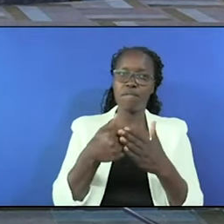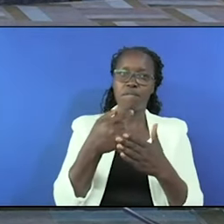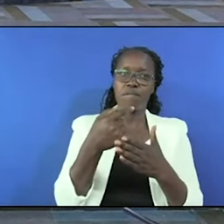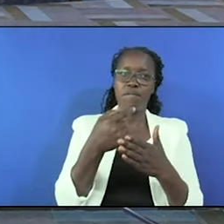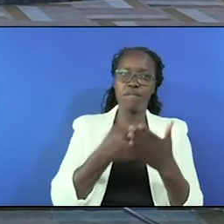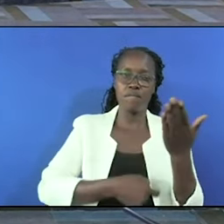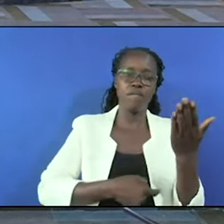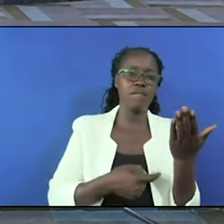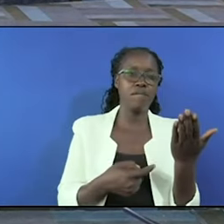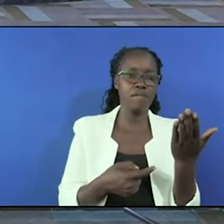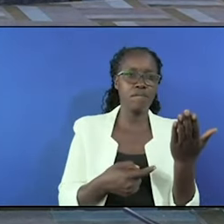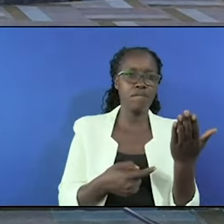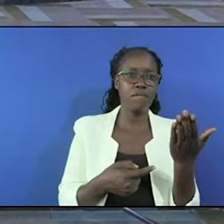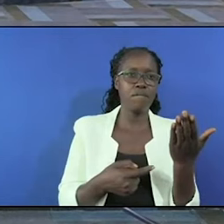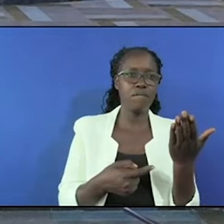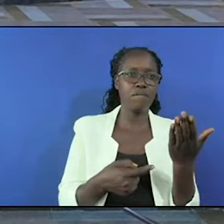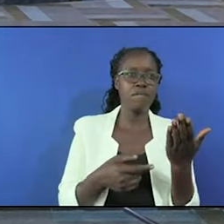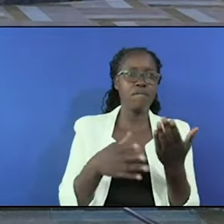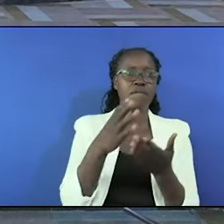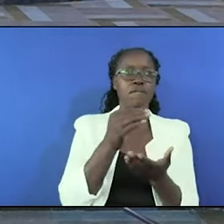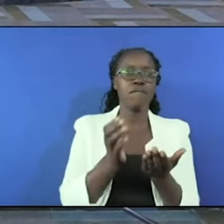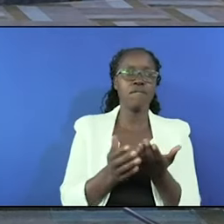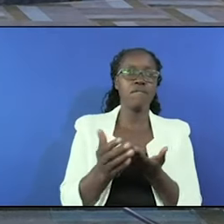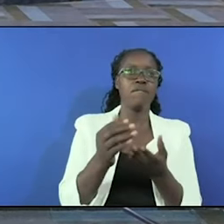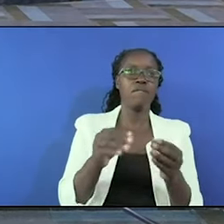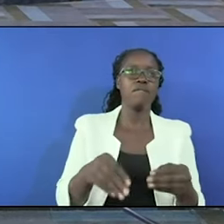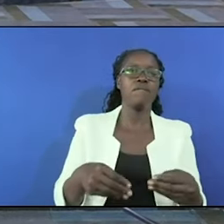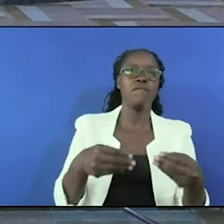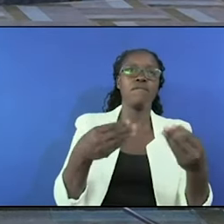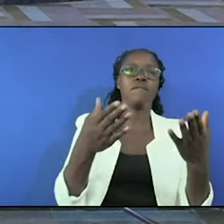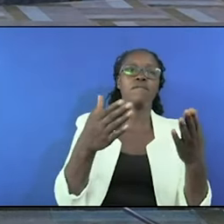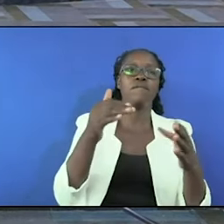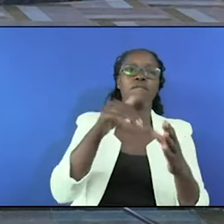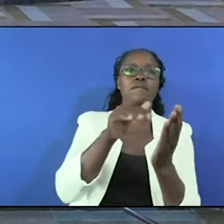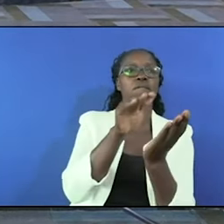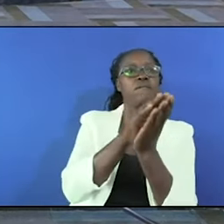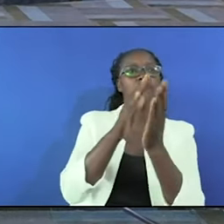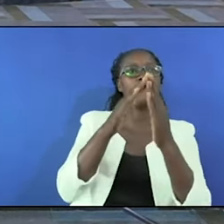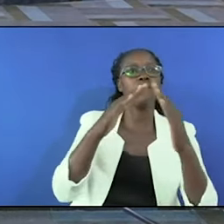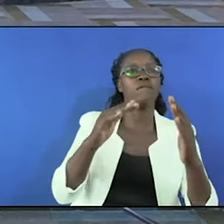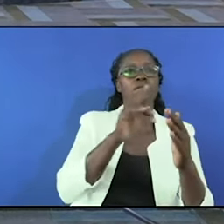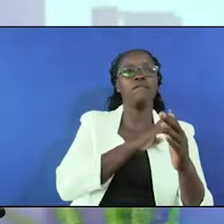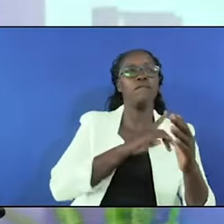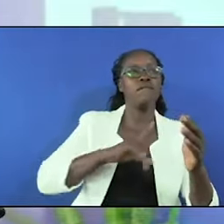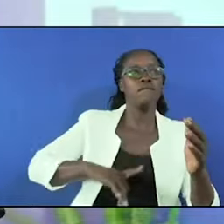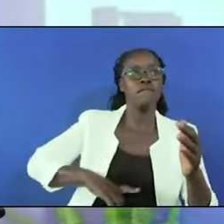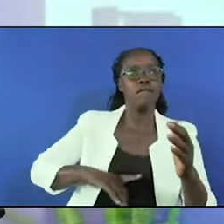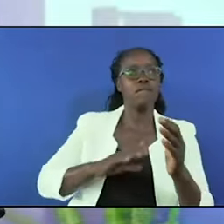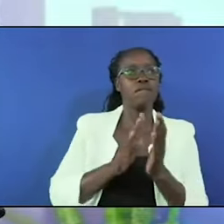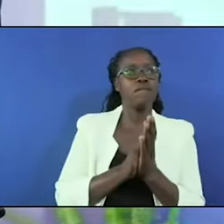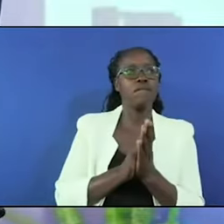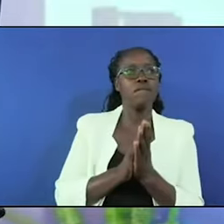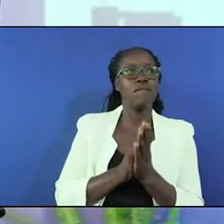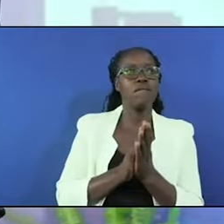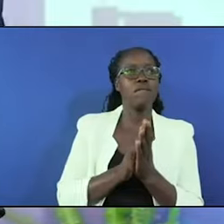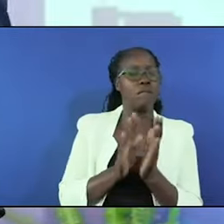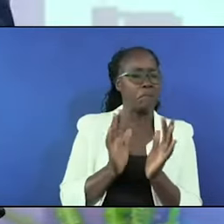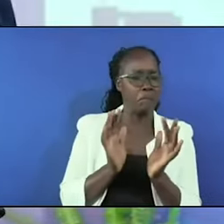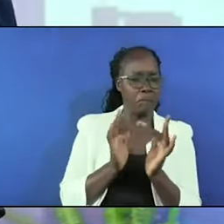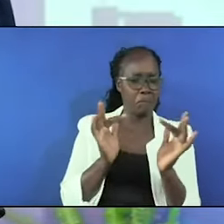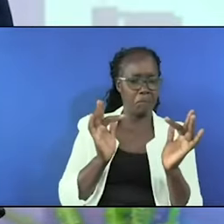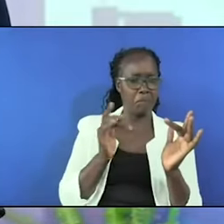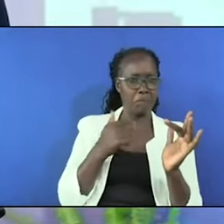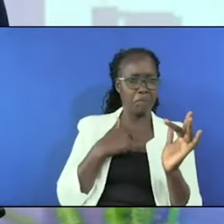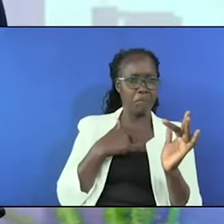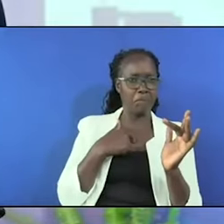all the tithes and offerings into the storehouse of the Lord, and test me